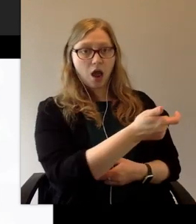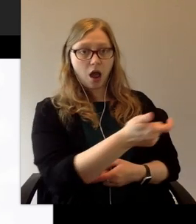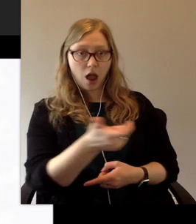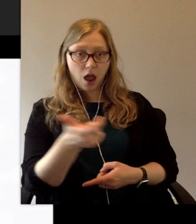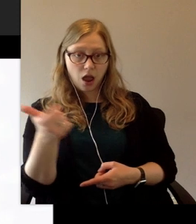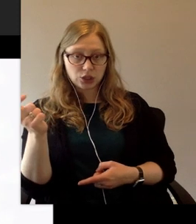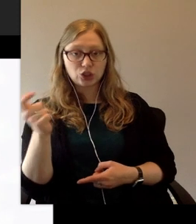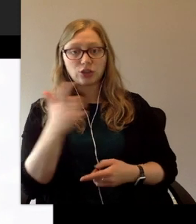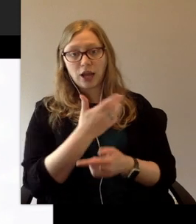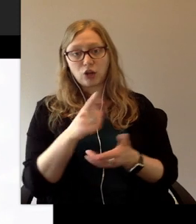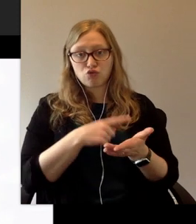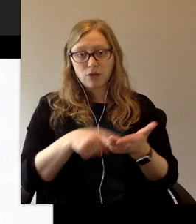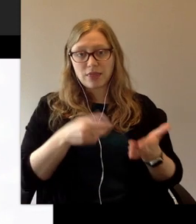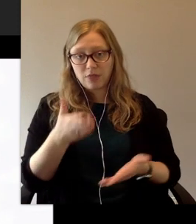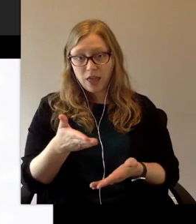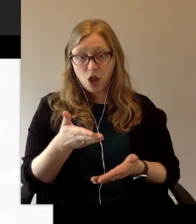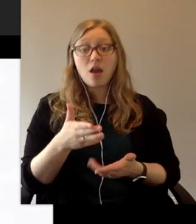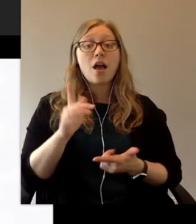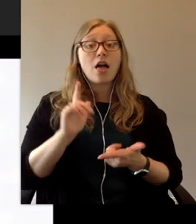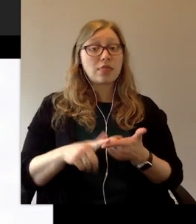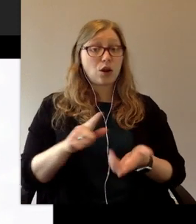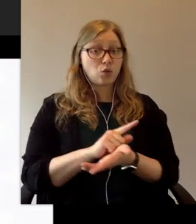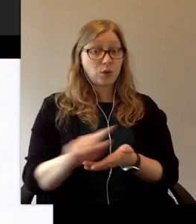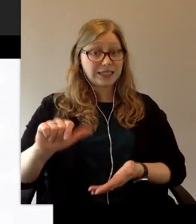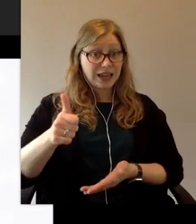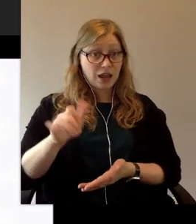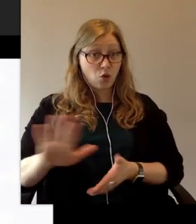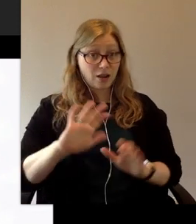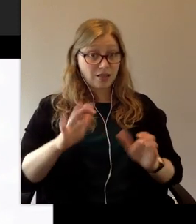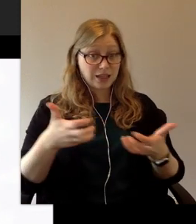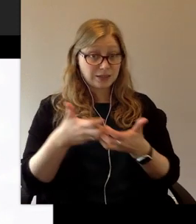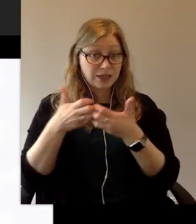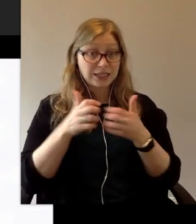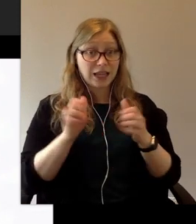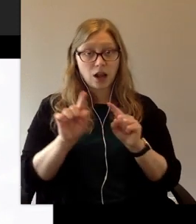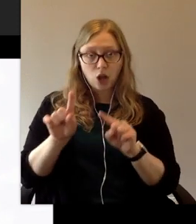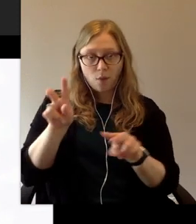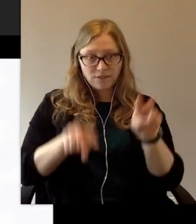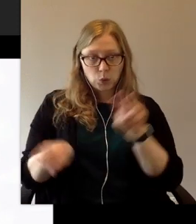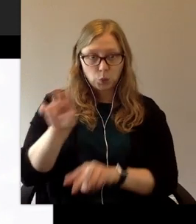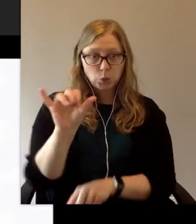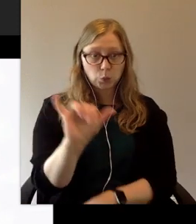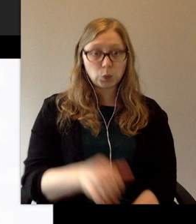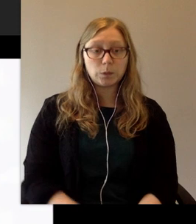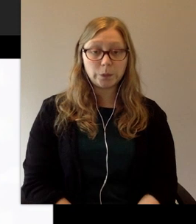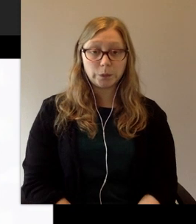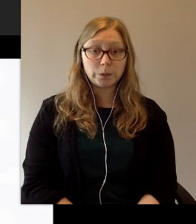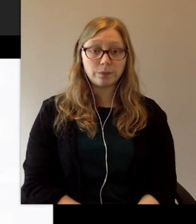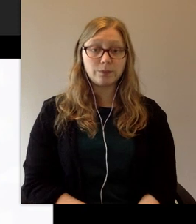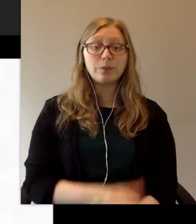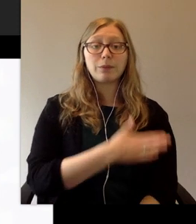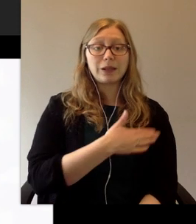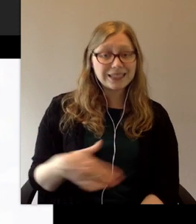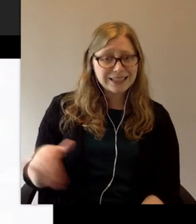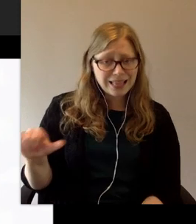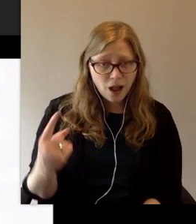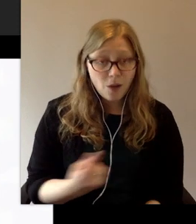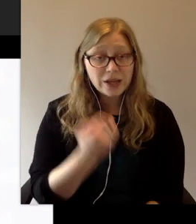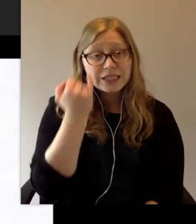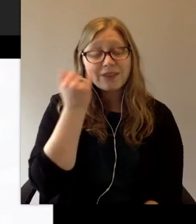them for you. And then in week 10, your classmates will be able to go and view them also. Please, like always, if you have